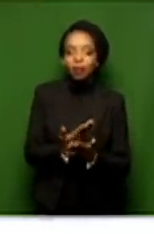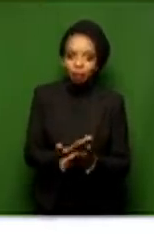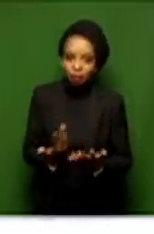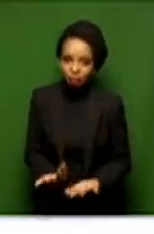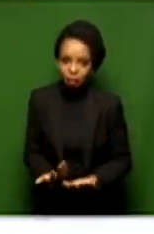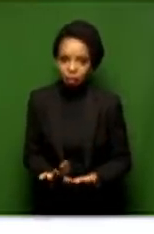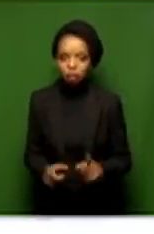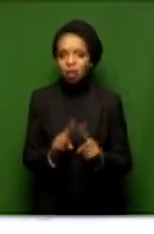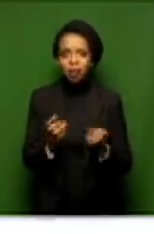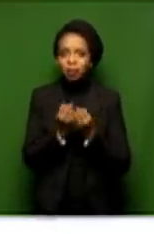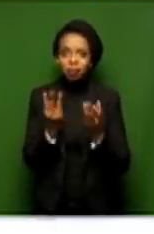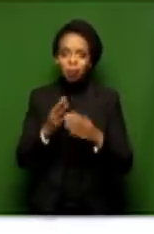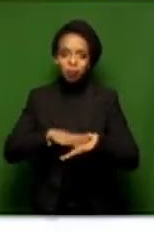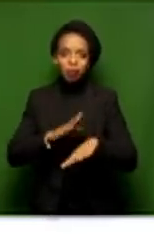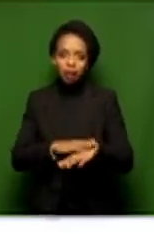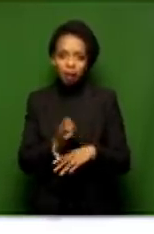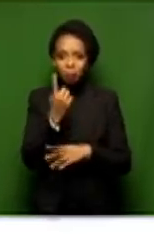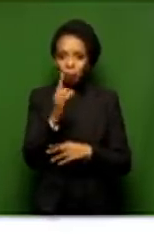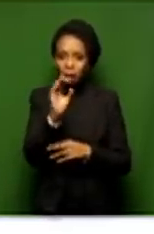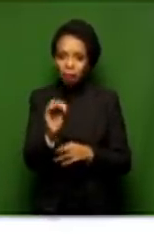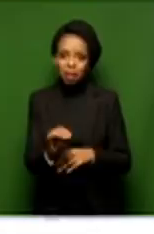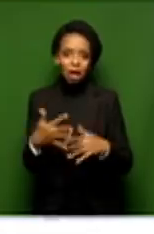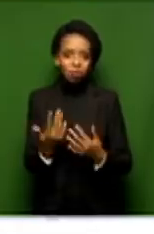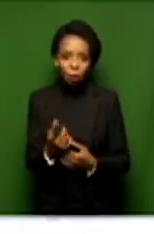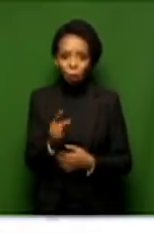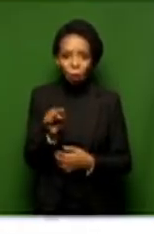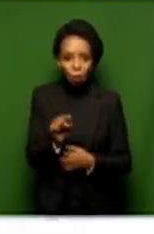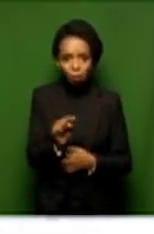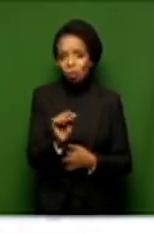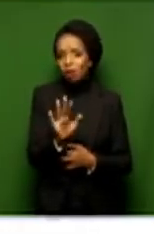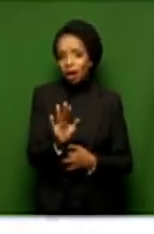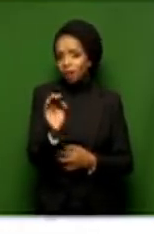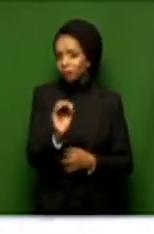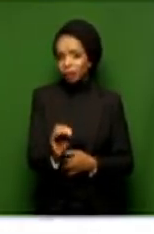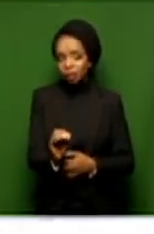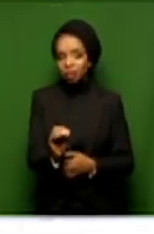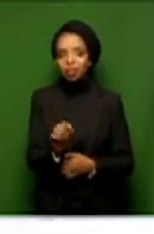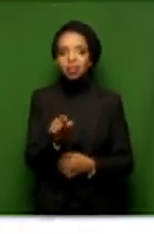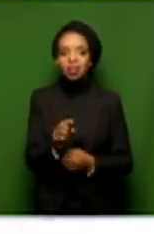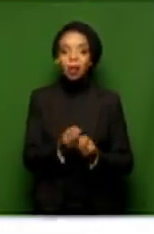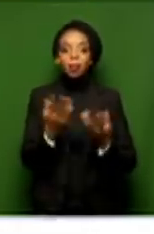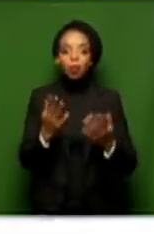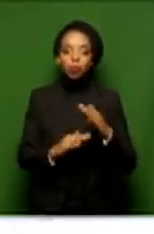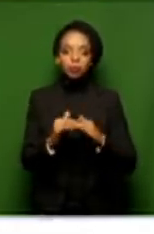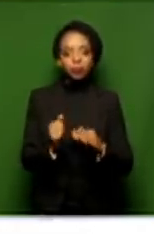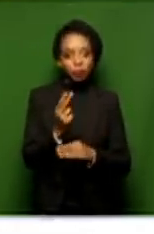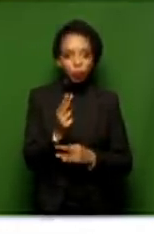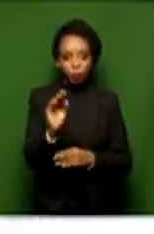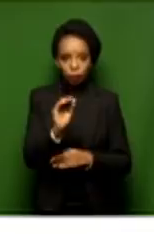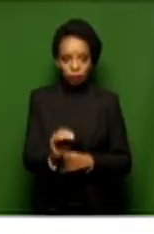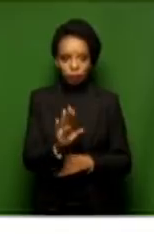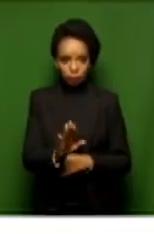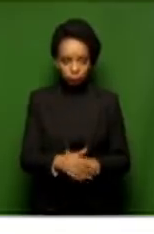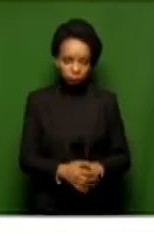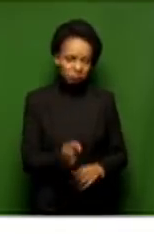1%, 0.5 or so, but at worst it's then between 1 and 2%. What are the sort of factors that